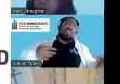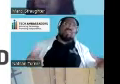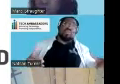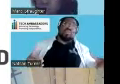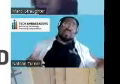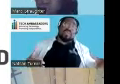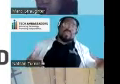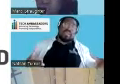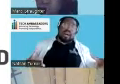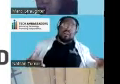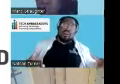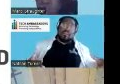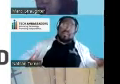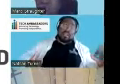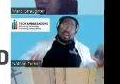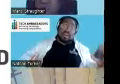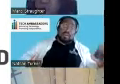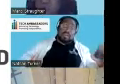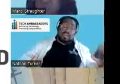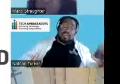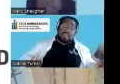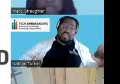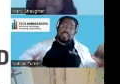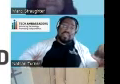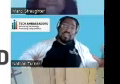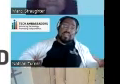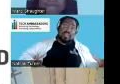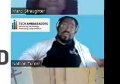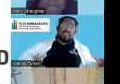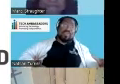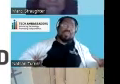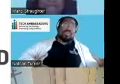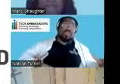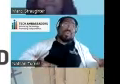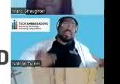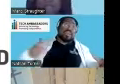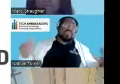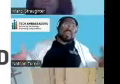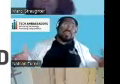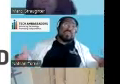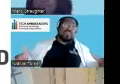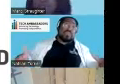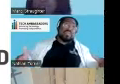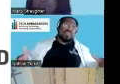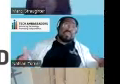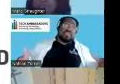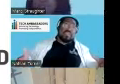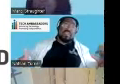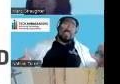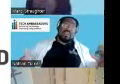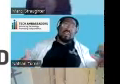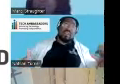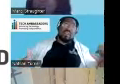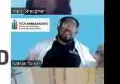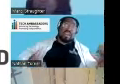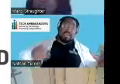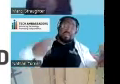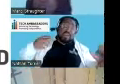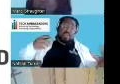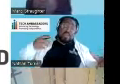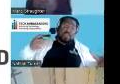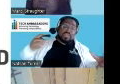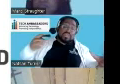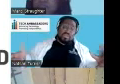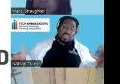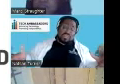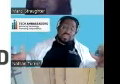special code. Oftentimes it's delivered through a text message, which is the least secure, an